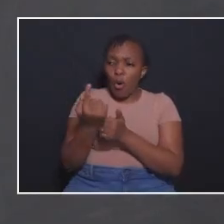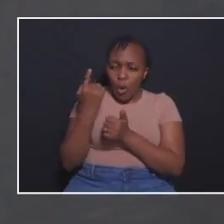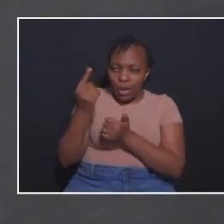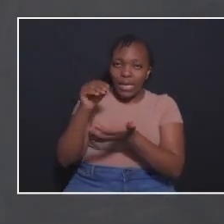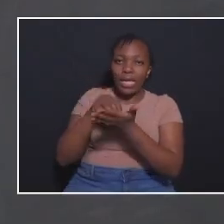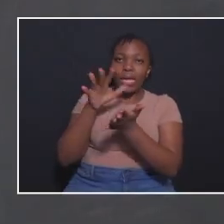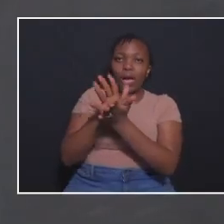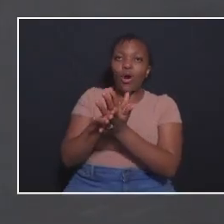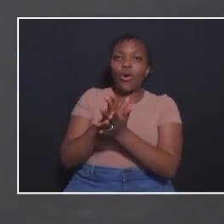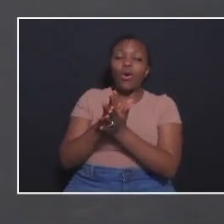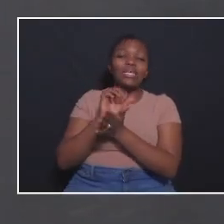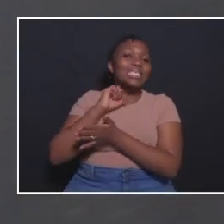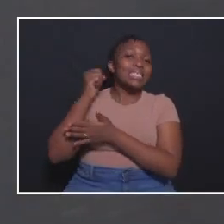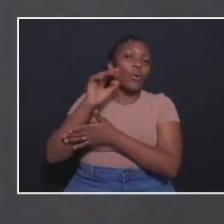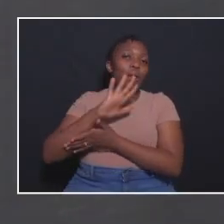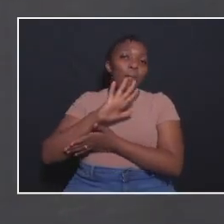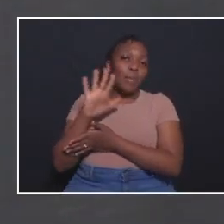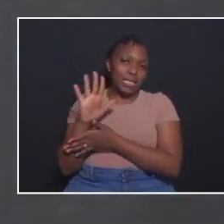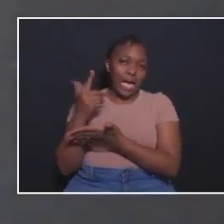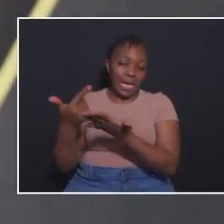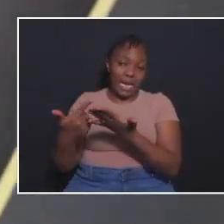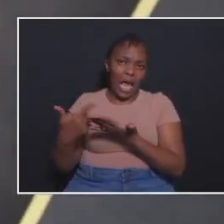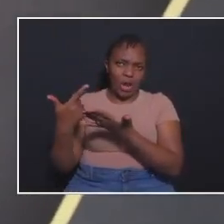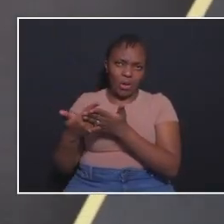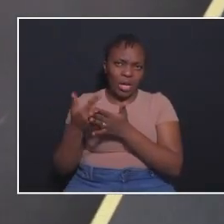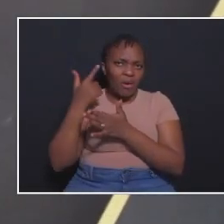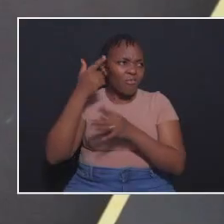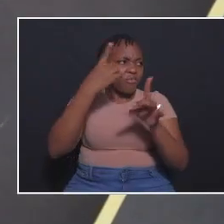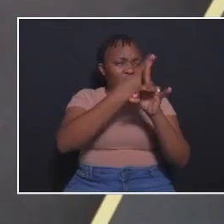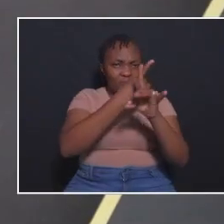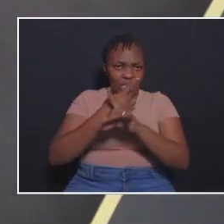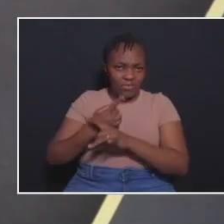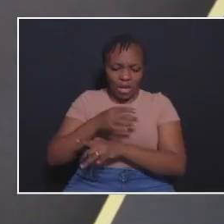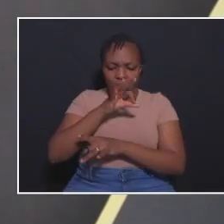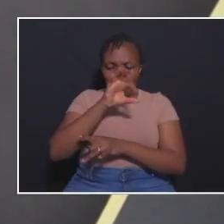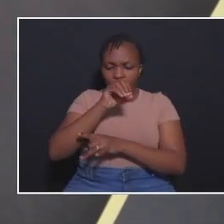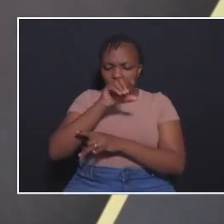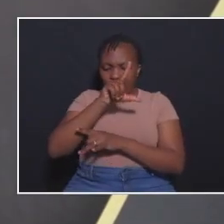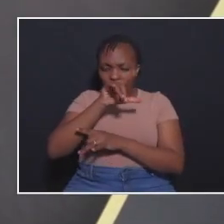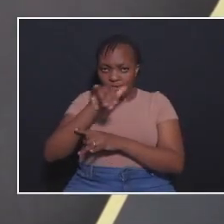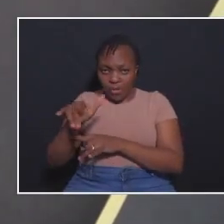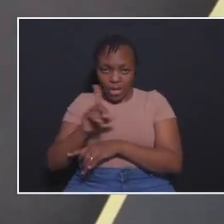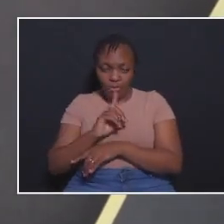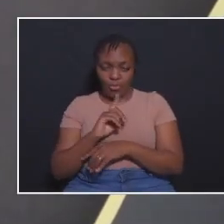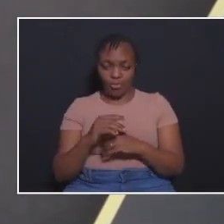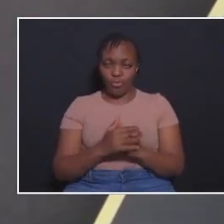and dialogue. Dialogue only. Not Foley. If you're recording Foley on set, you're wrong,